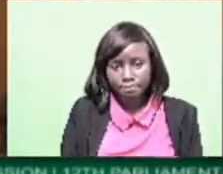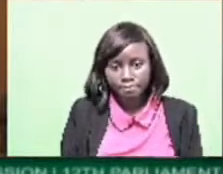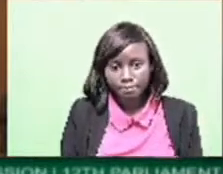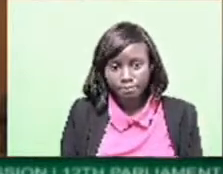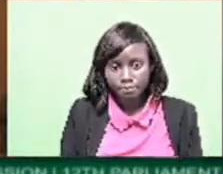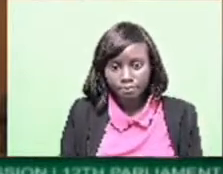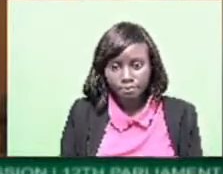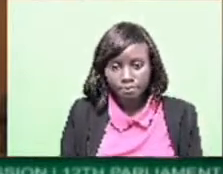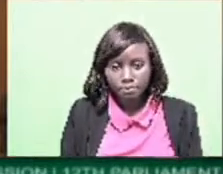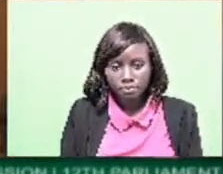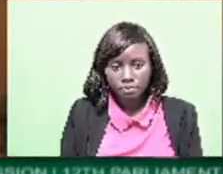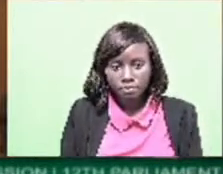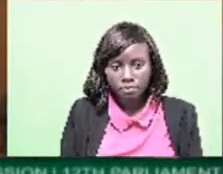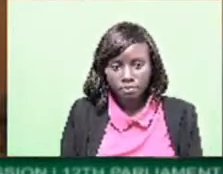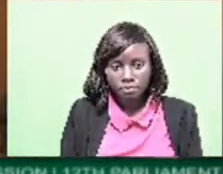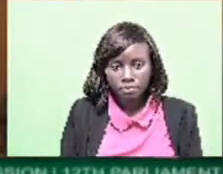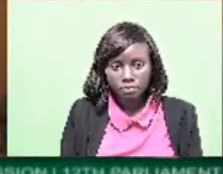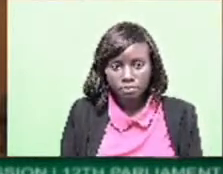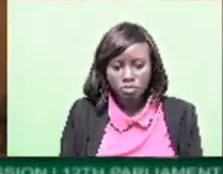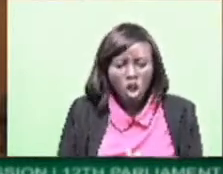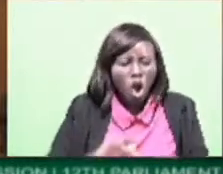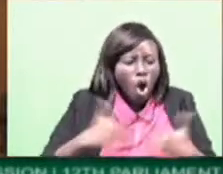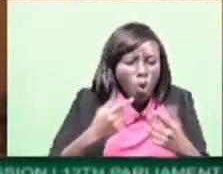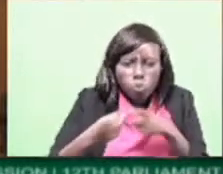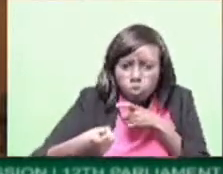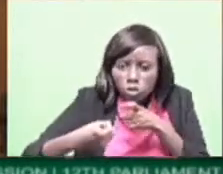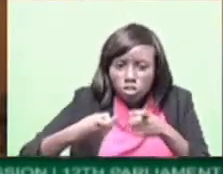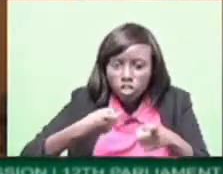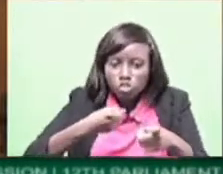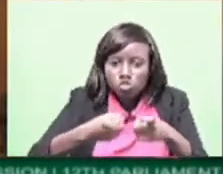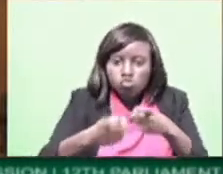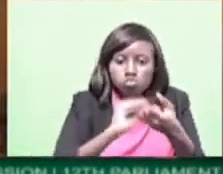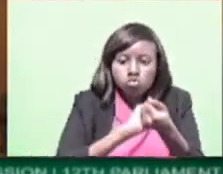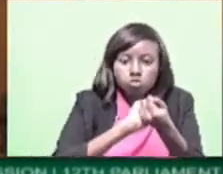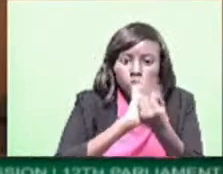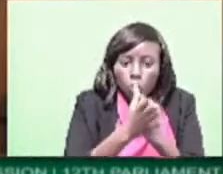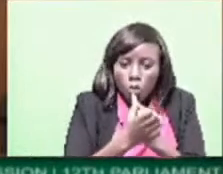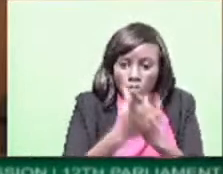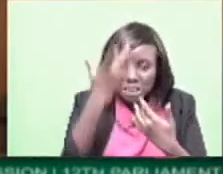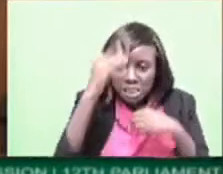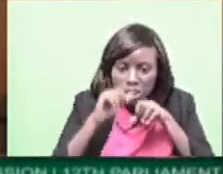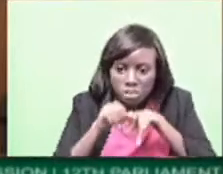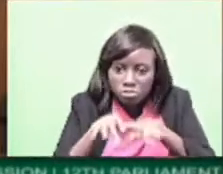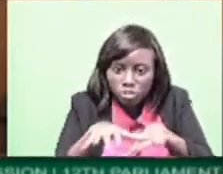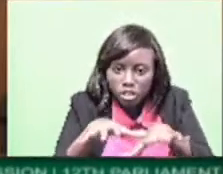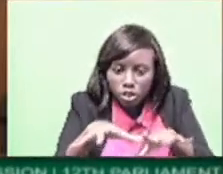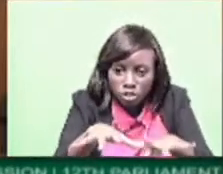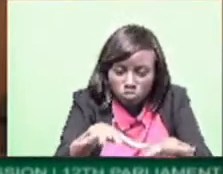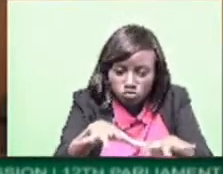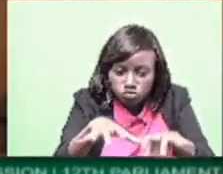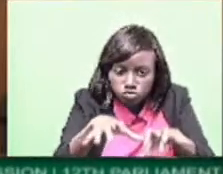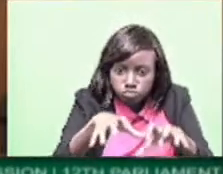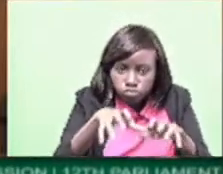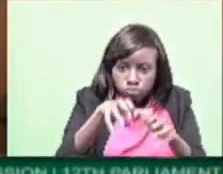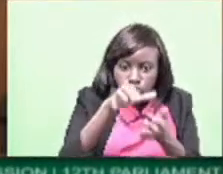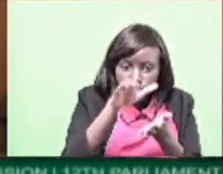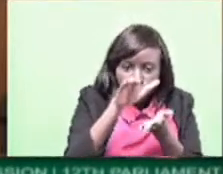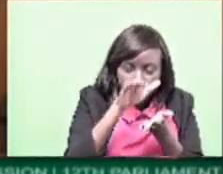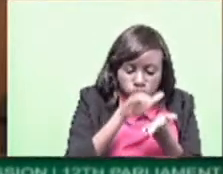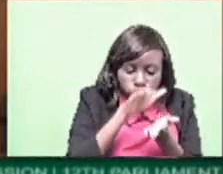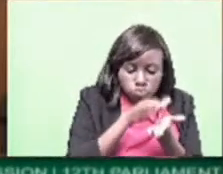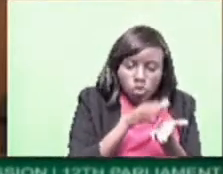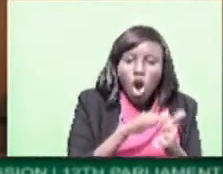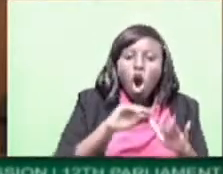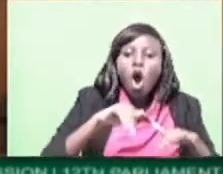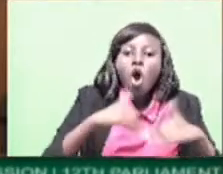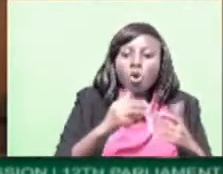controlling this pandemic that has been affecting the entire world, and so far it's been